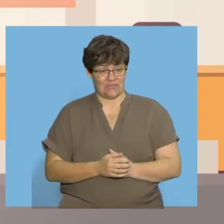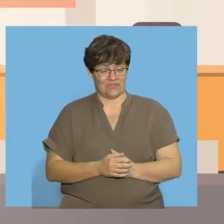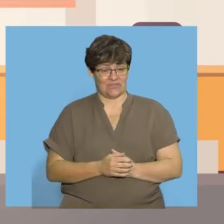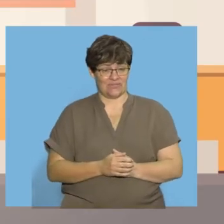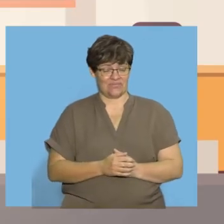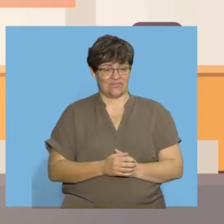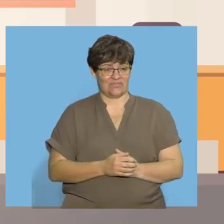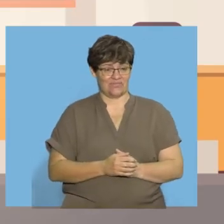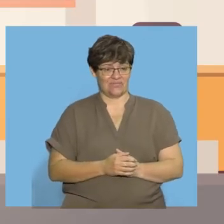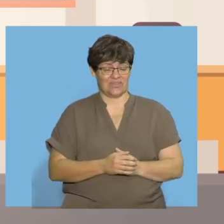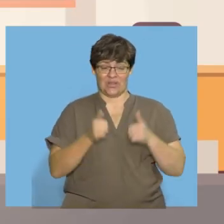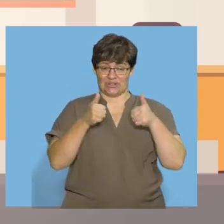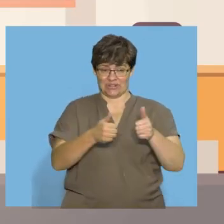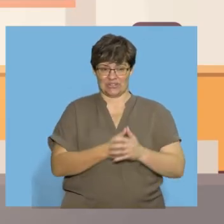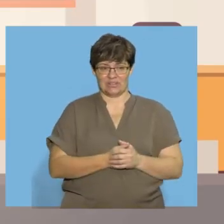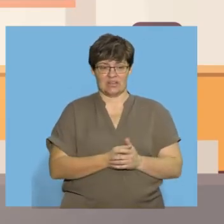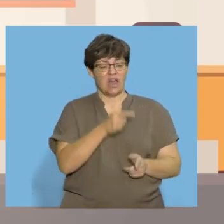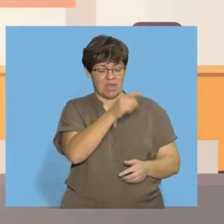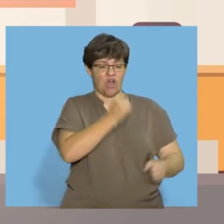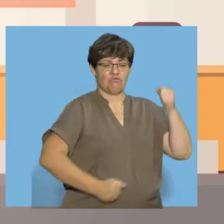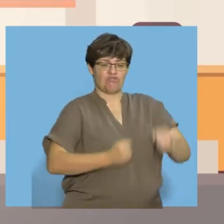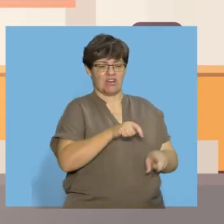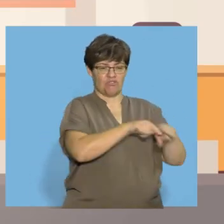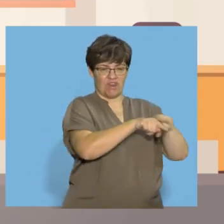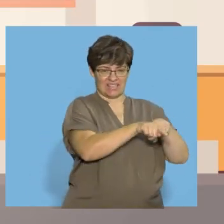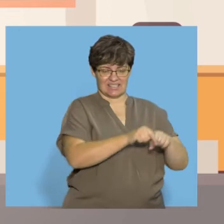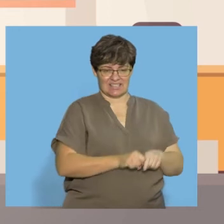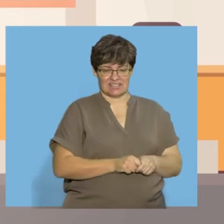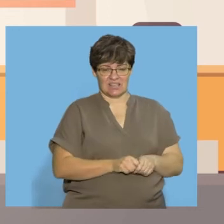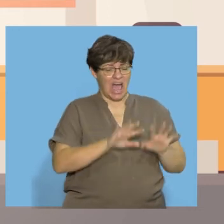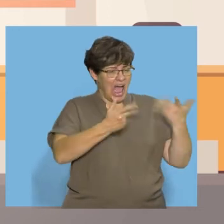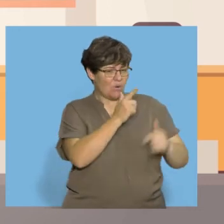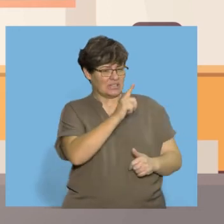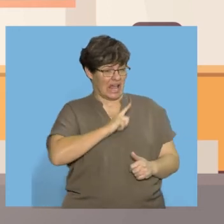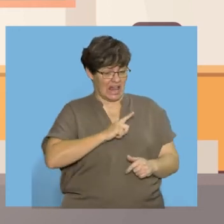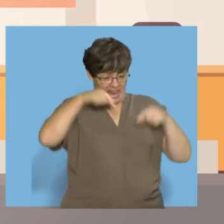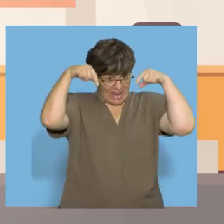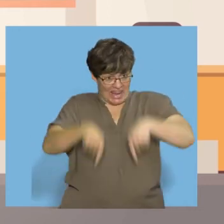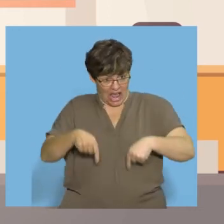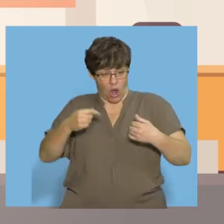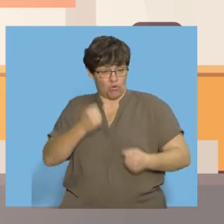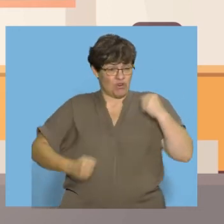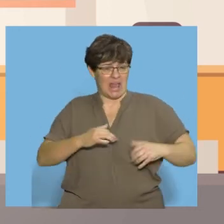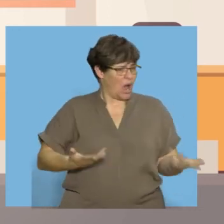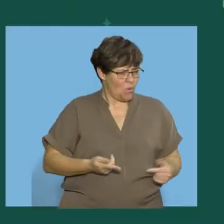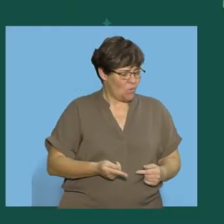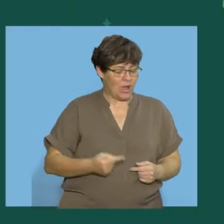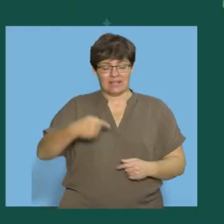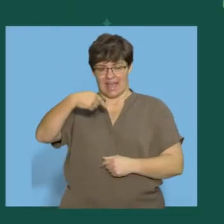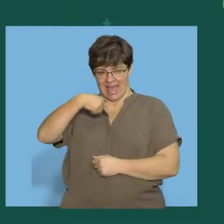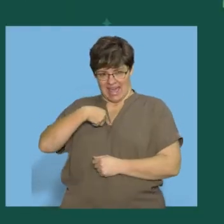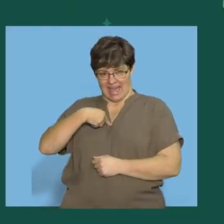Good. I run a race. How would you tell me you are doing it now? Say,